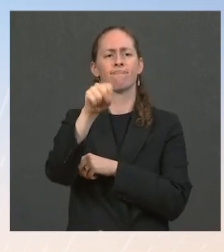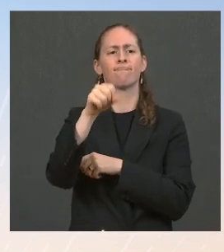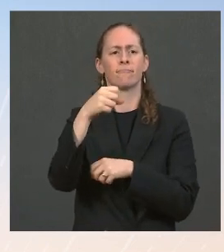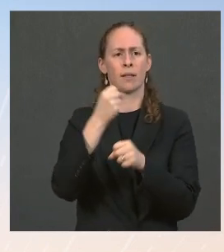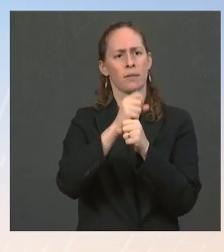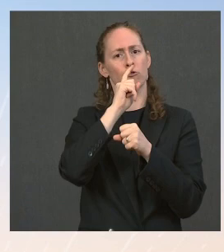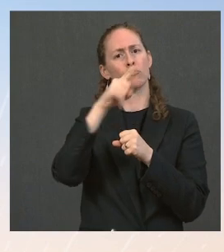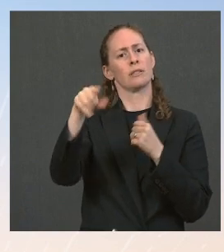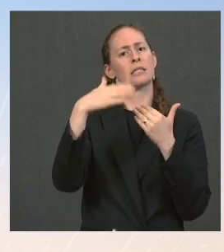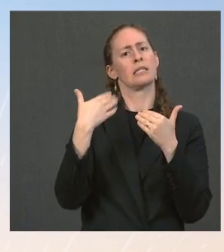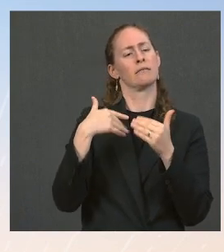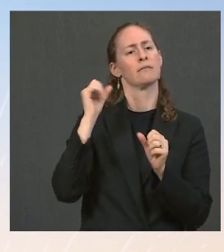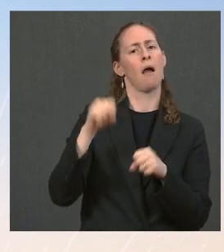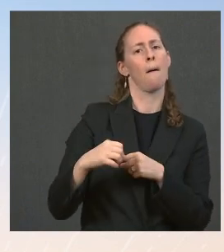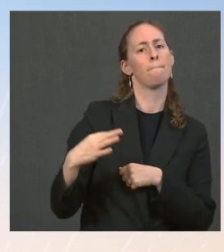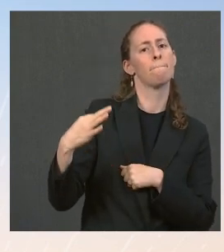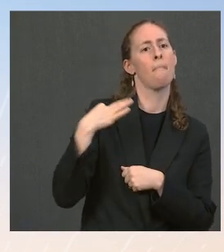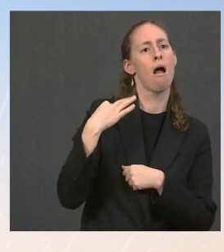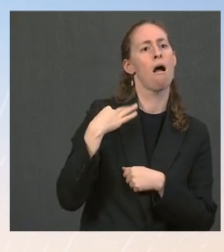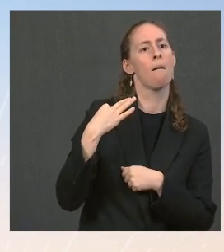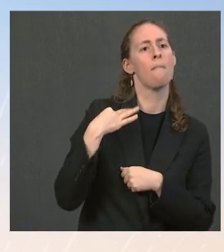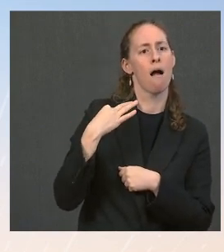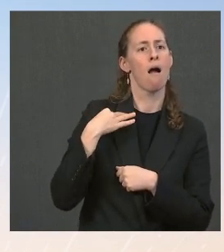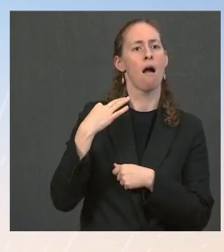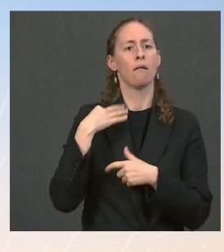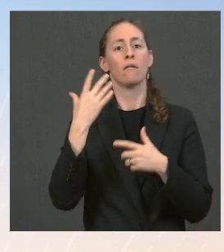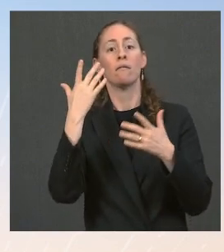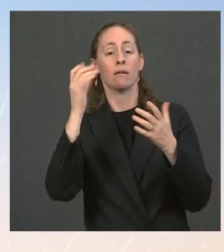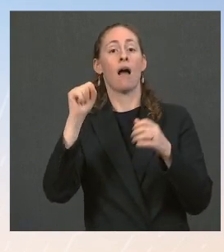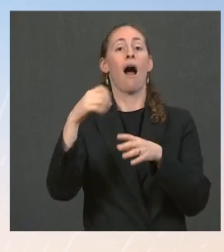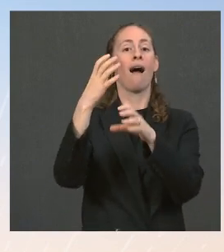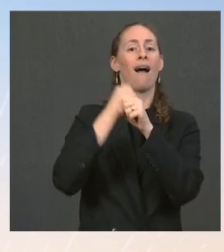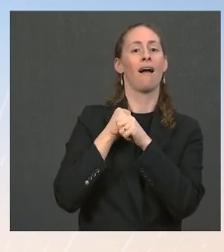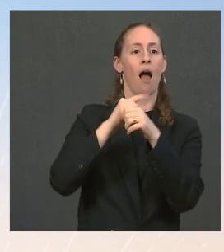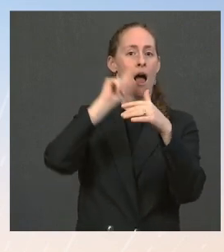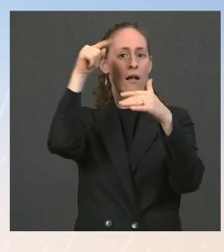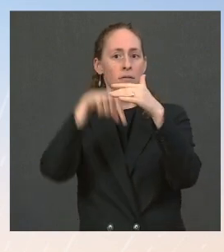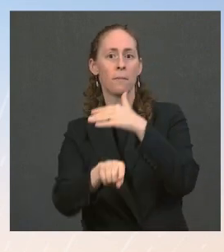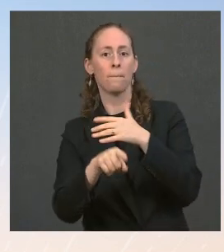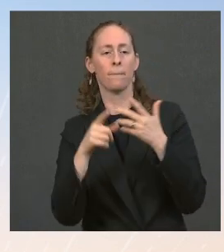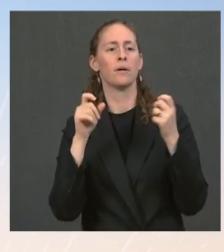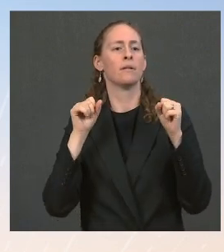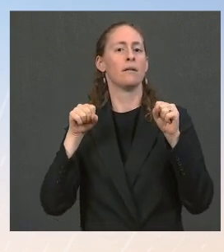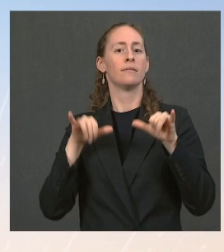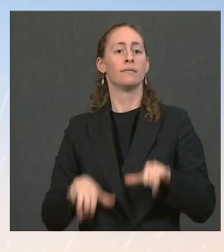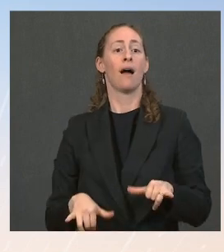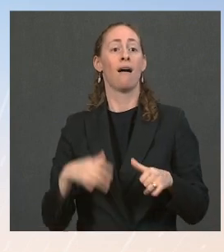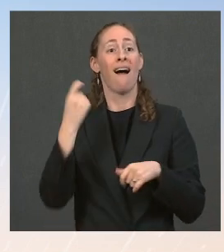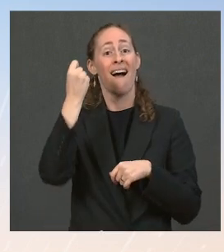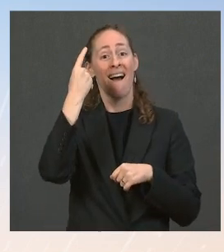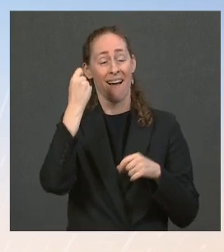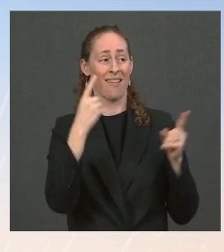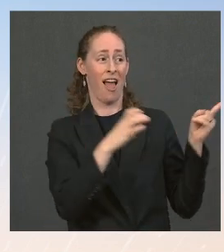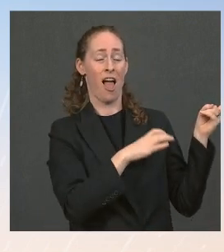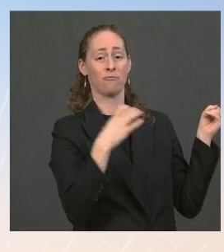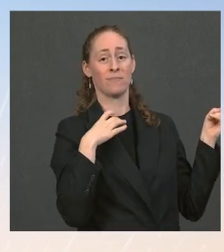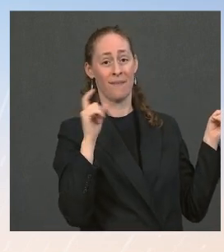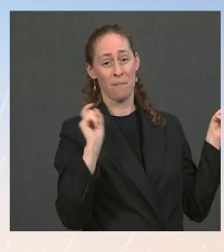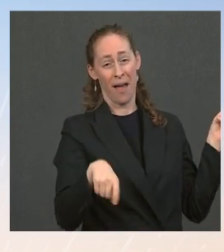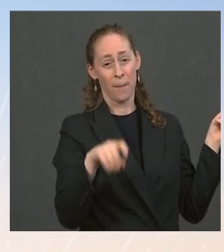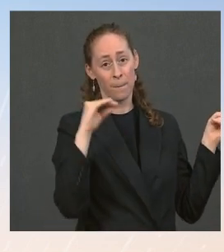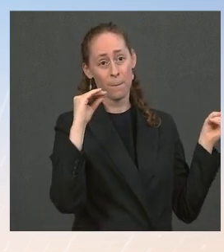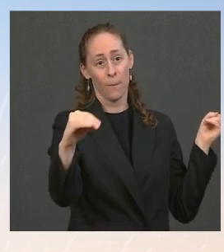of programs for individuals to apply to stay in the United States. That requires Congress acting, and it requires